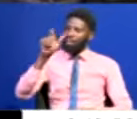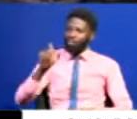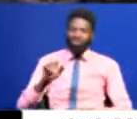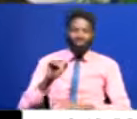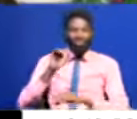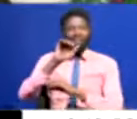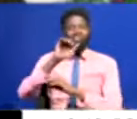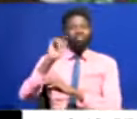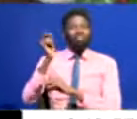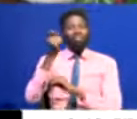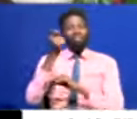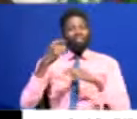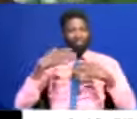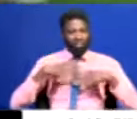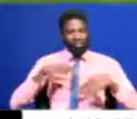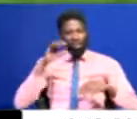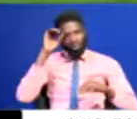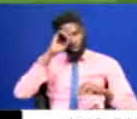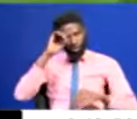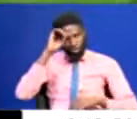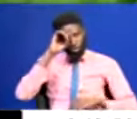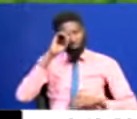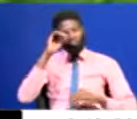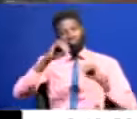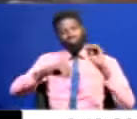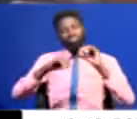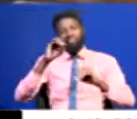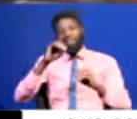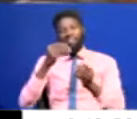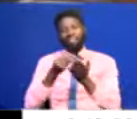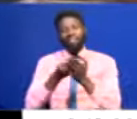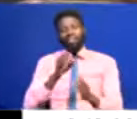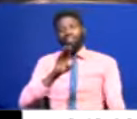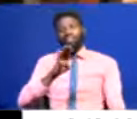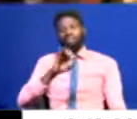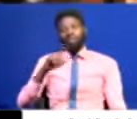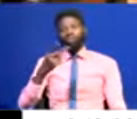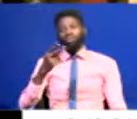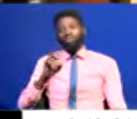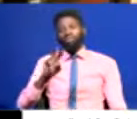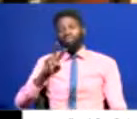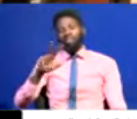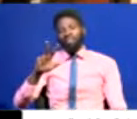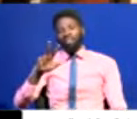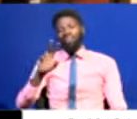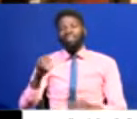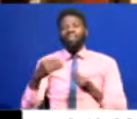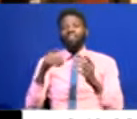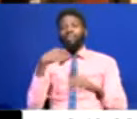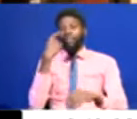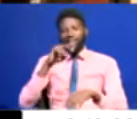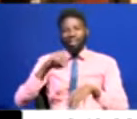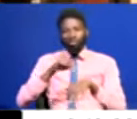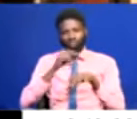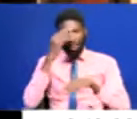their views on the Finance Bill 2023 to the National Assembly Finance Committee. Tilio Marco for Sunday Express.